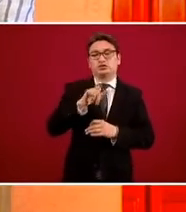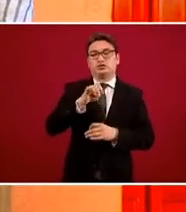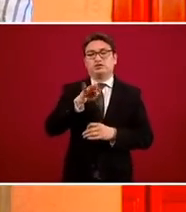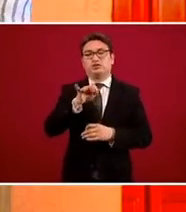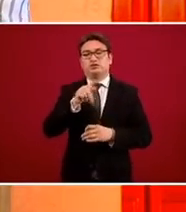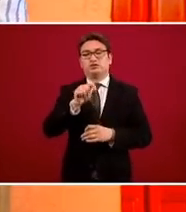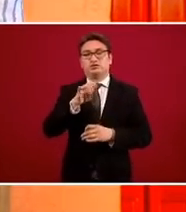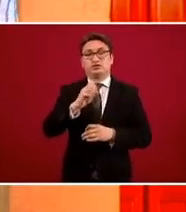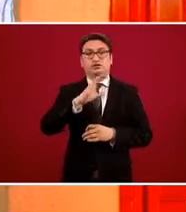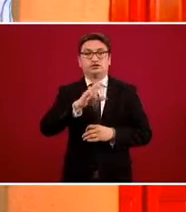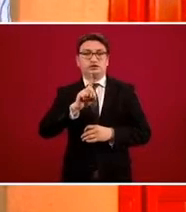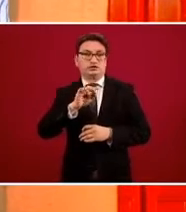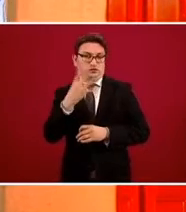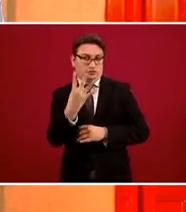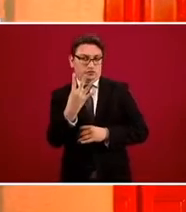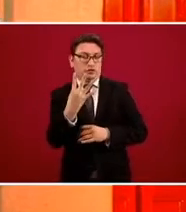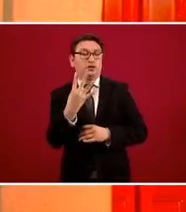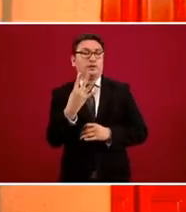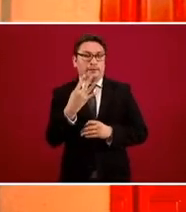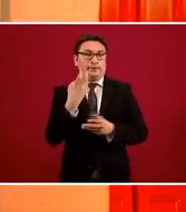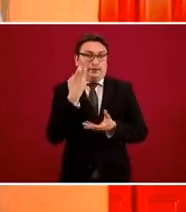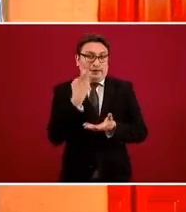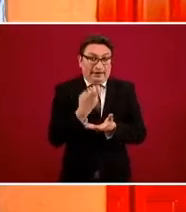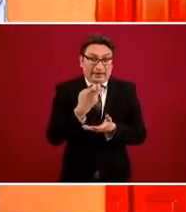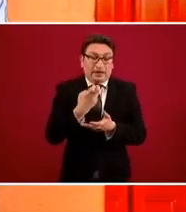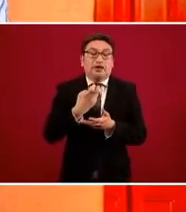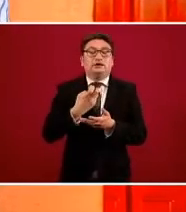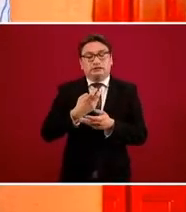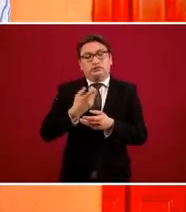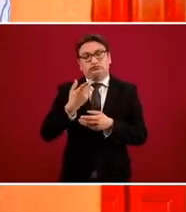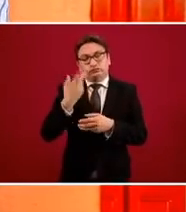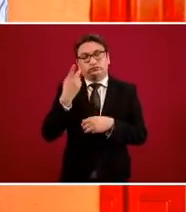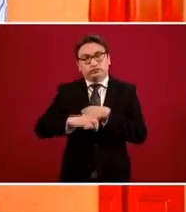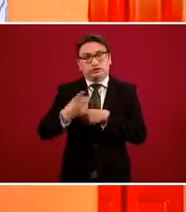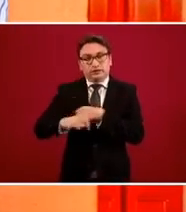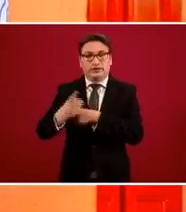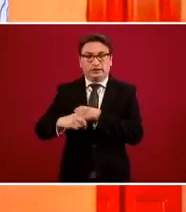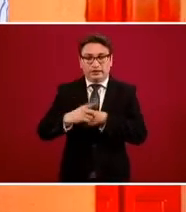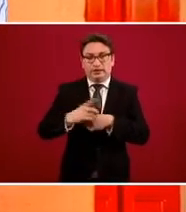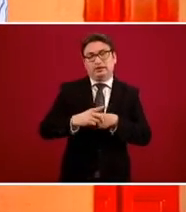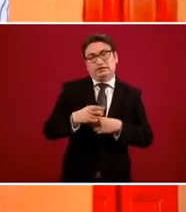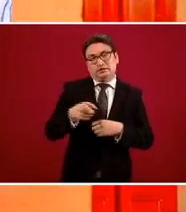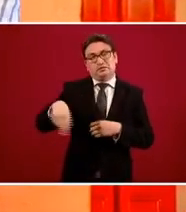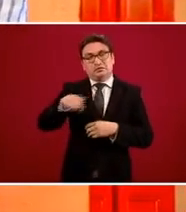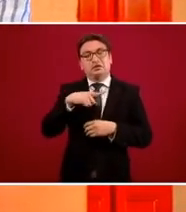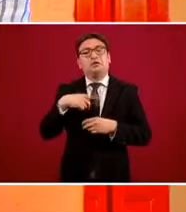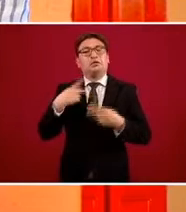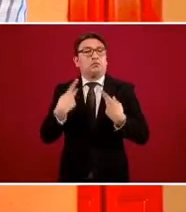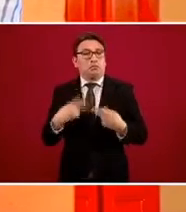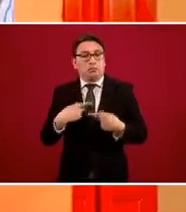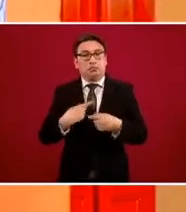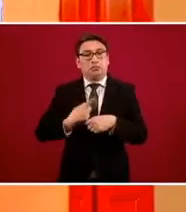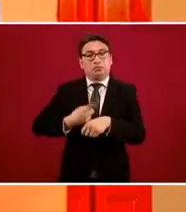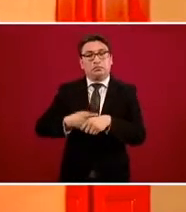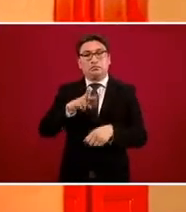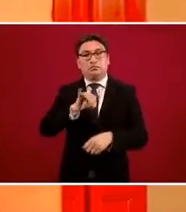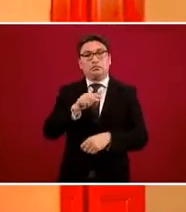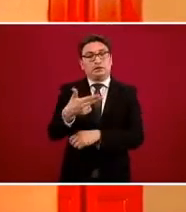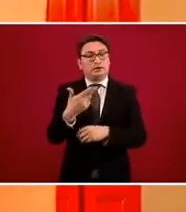inflicts great damage on the person's immune system, and one of the